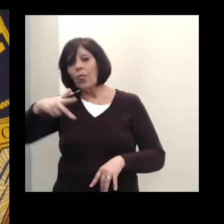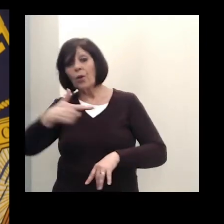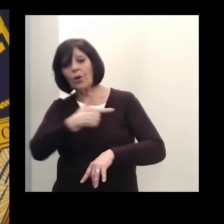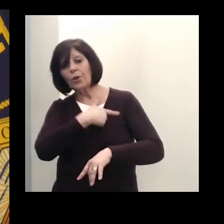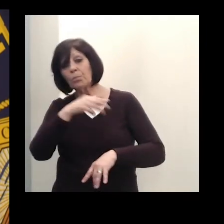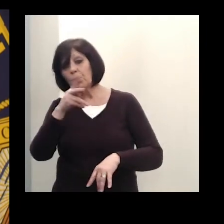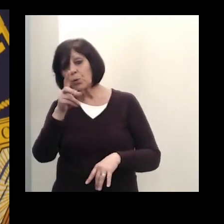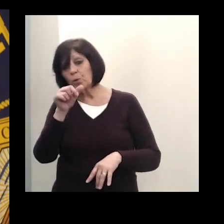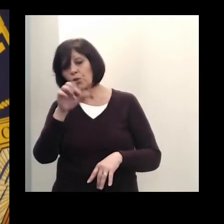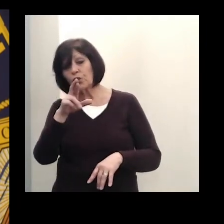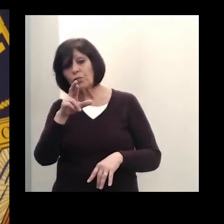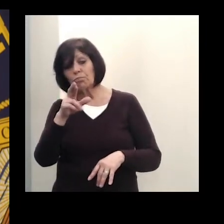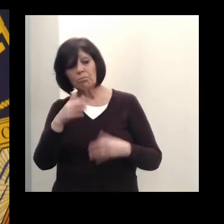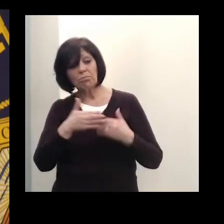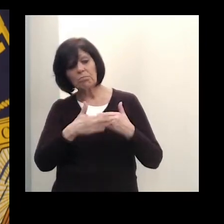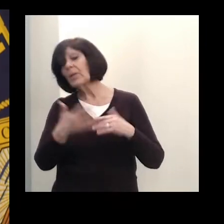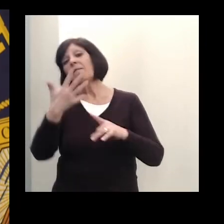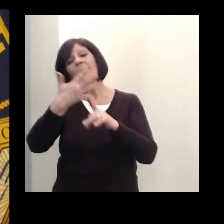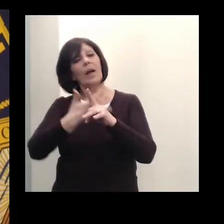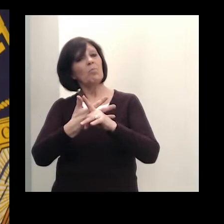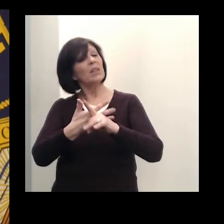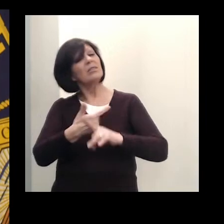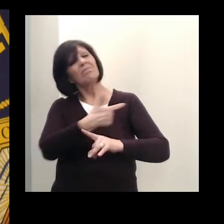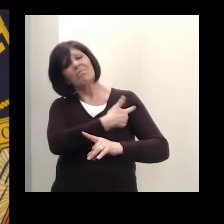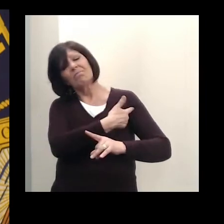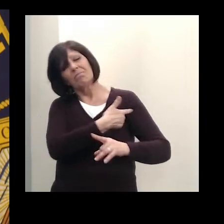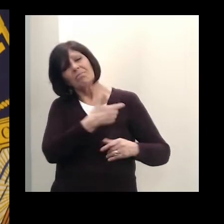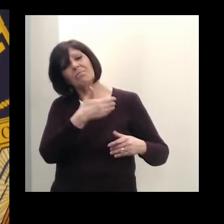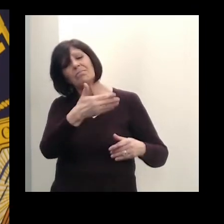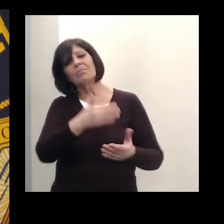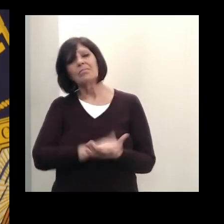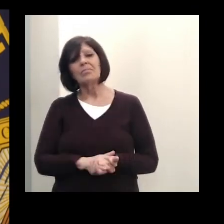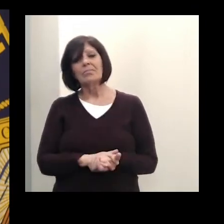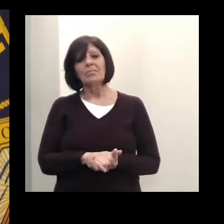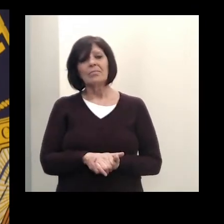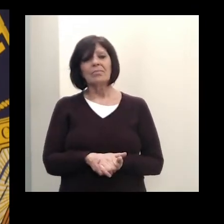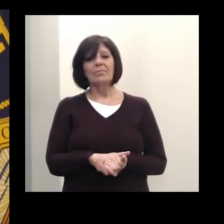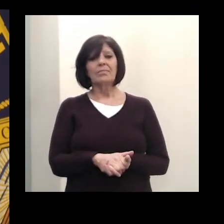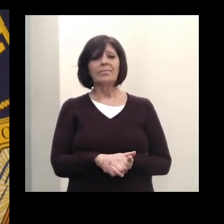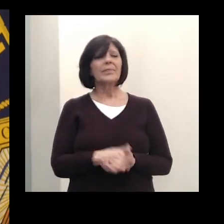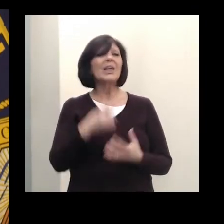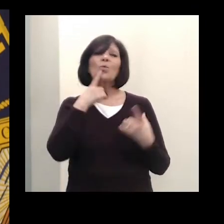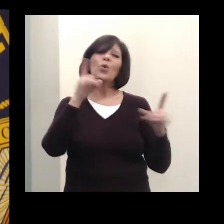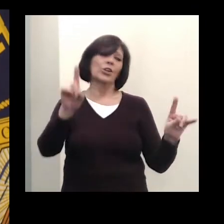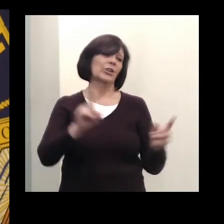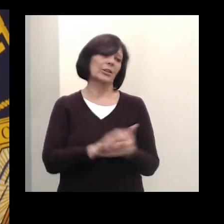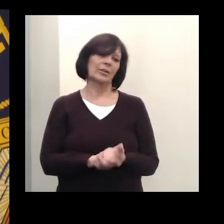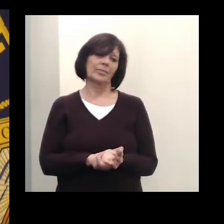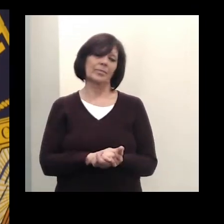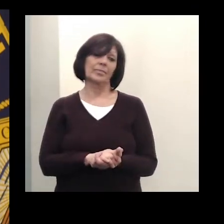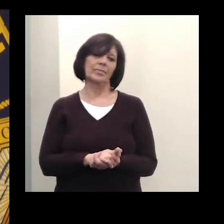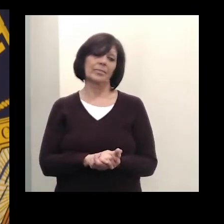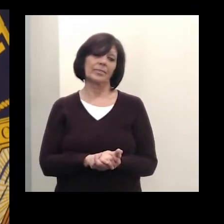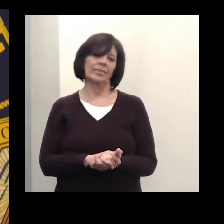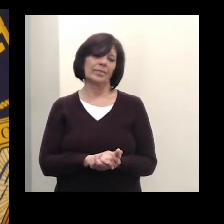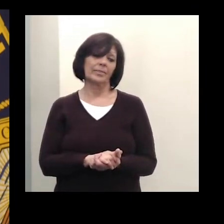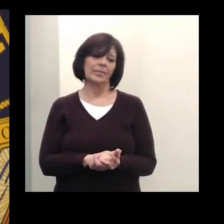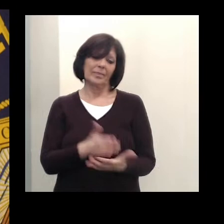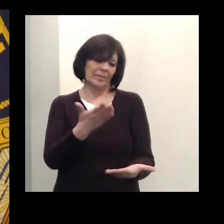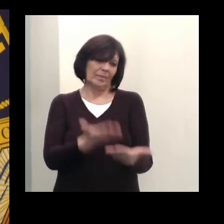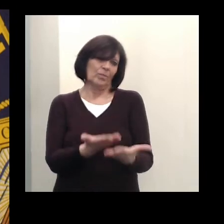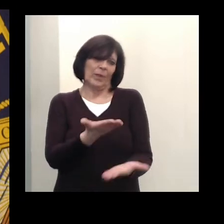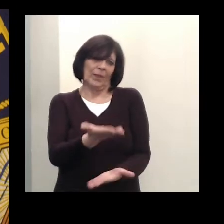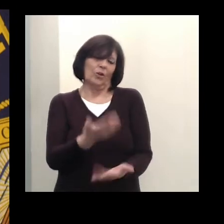had your first or your second Pfizer and Moderna dose, get a booster. It works. The evidence is there. It